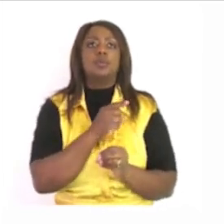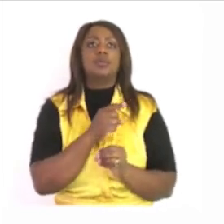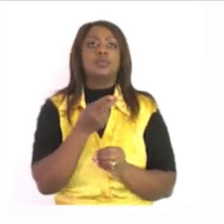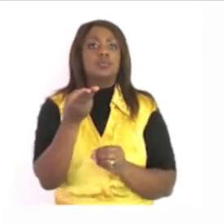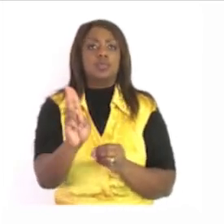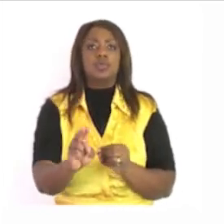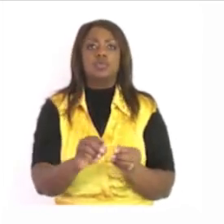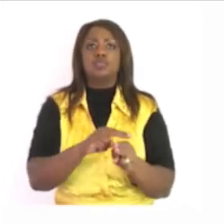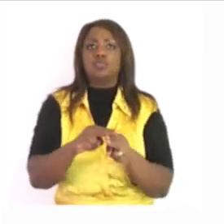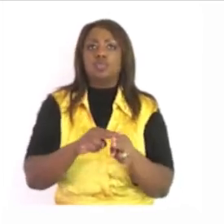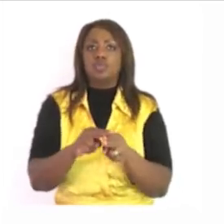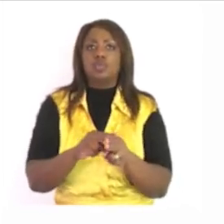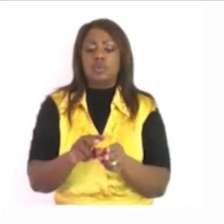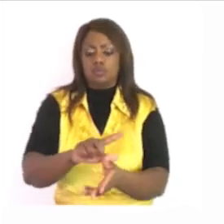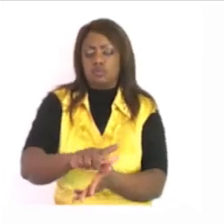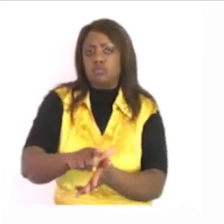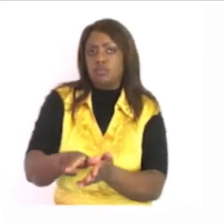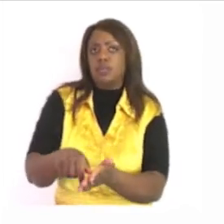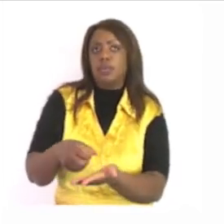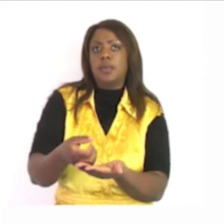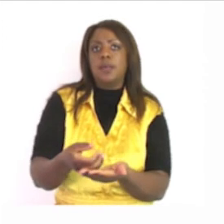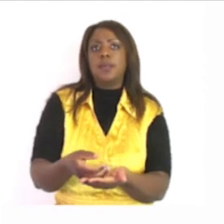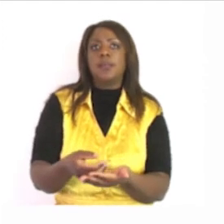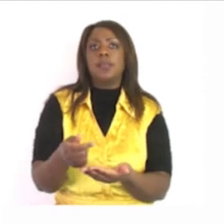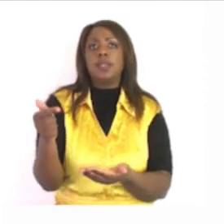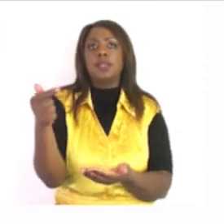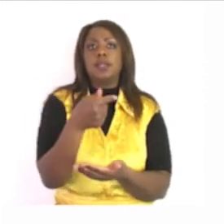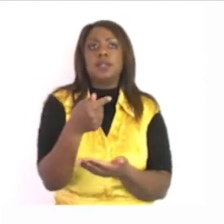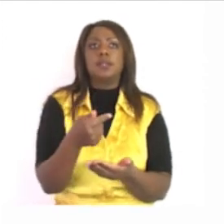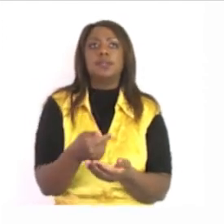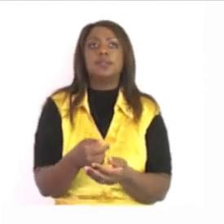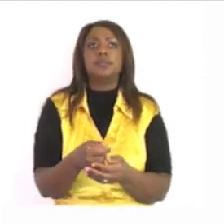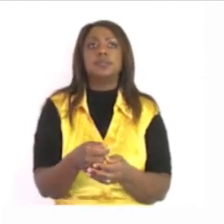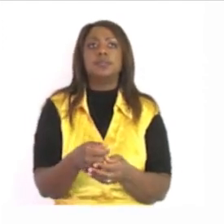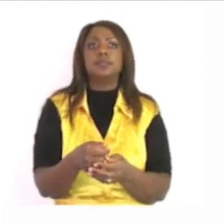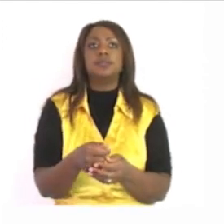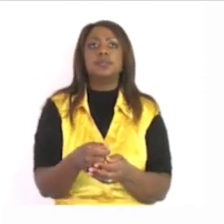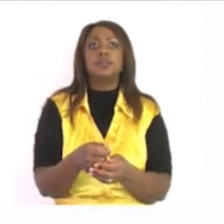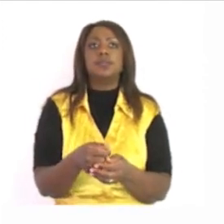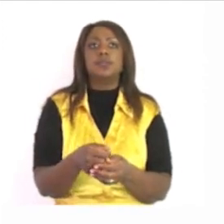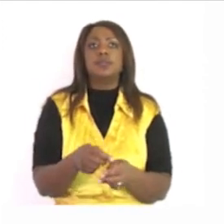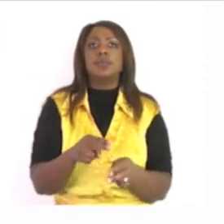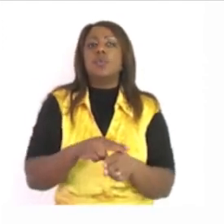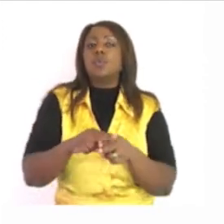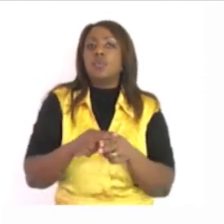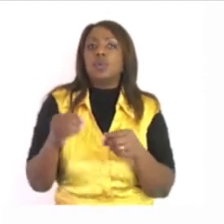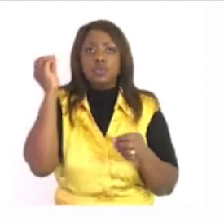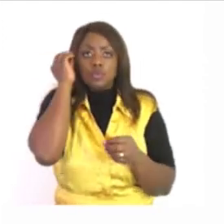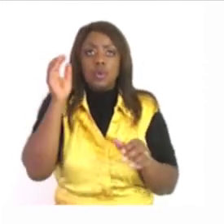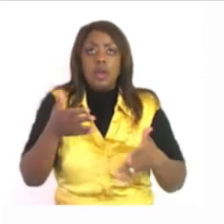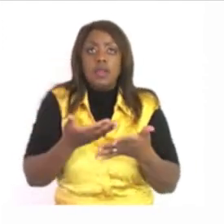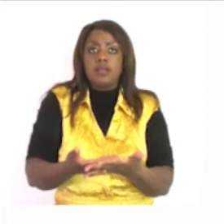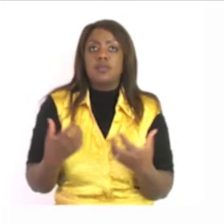a school bag? I'll repeat that again. Why will one not use a scale which